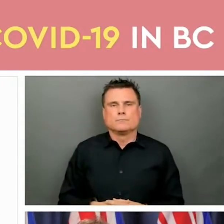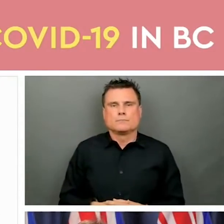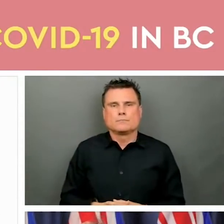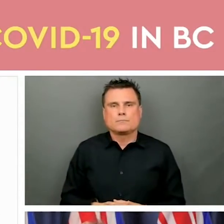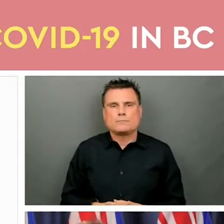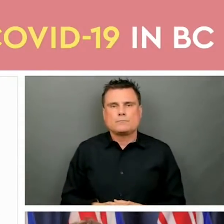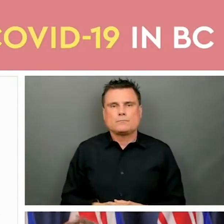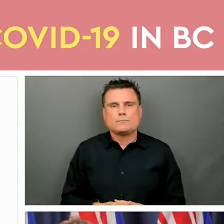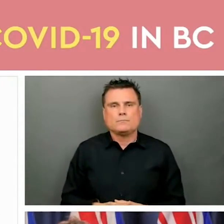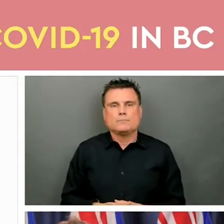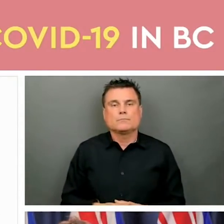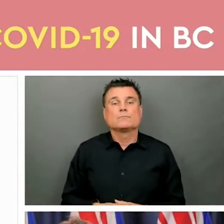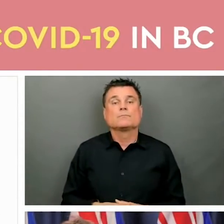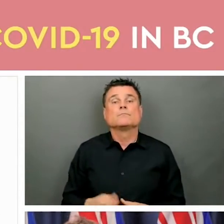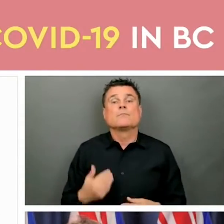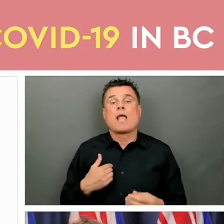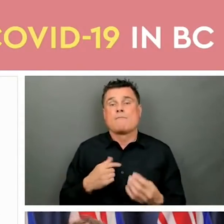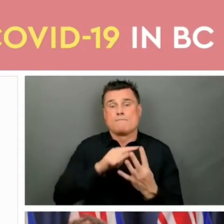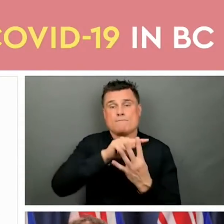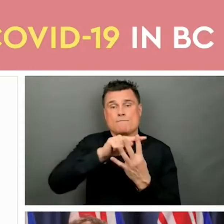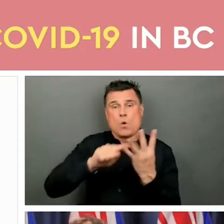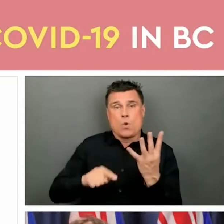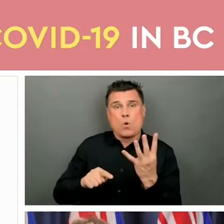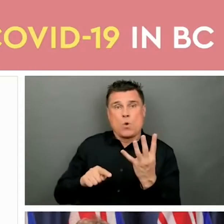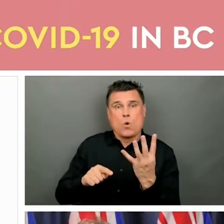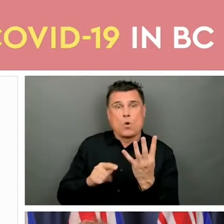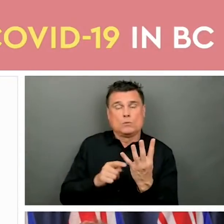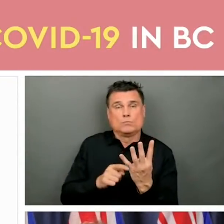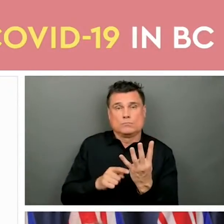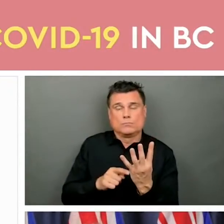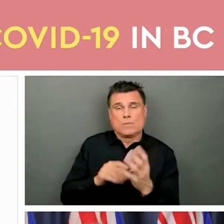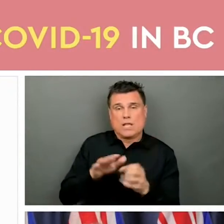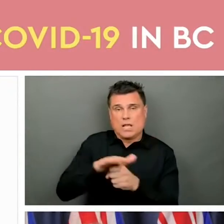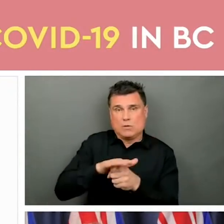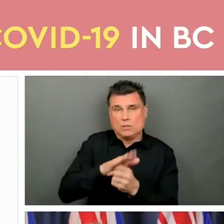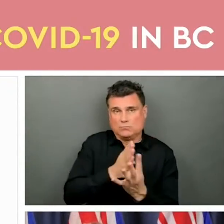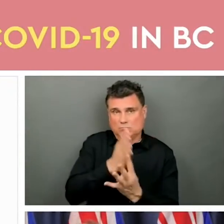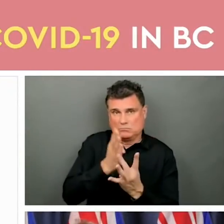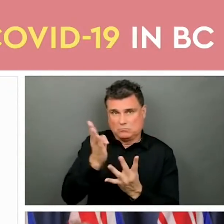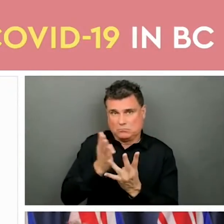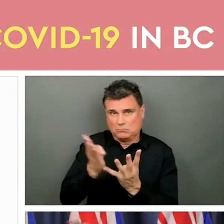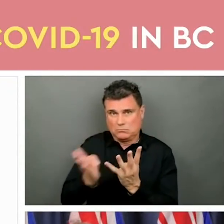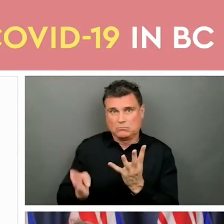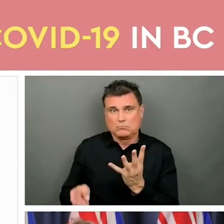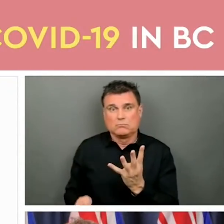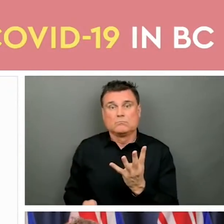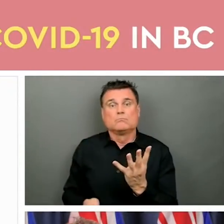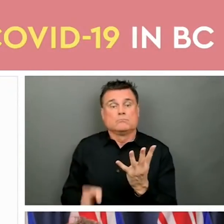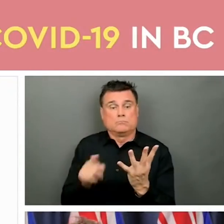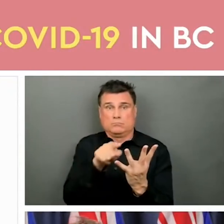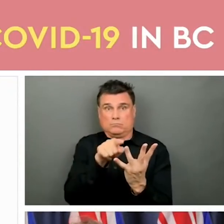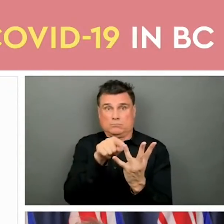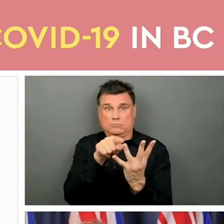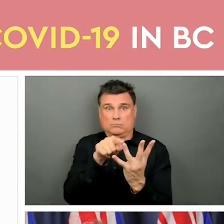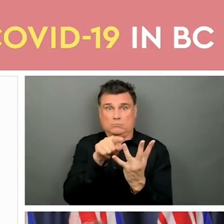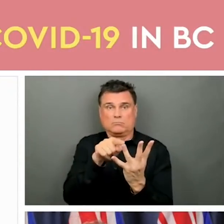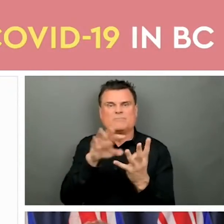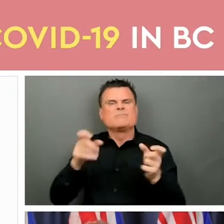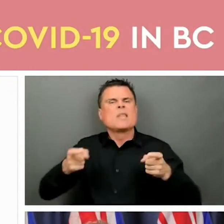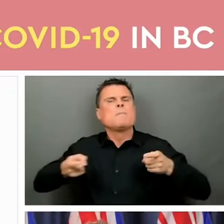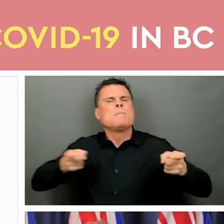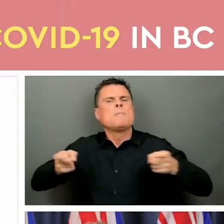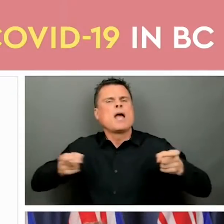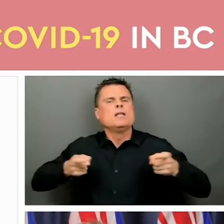less serious conditions from one hospital to another to level out space in hospitals. That's been in place. But also, where required,